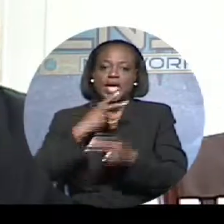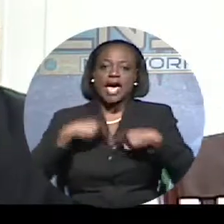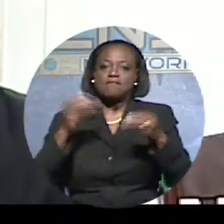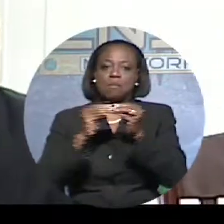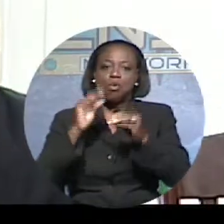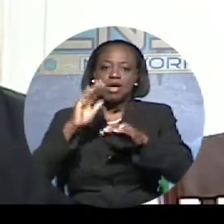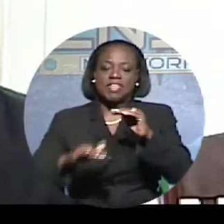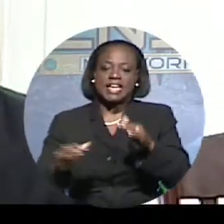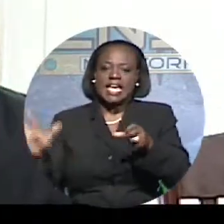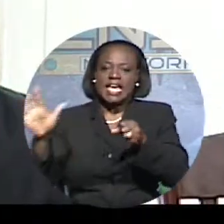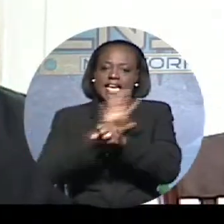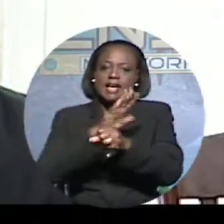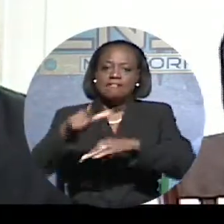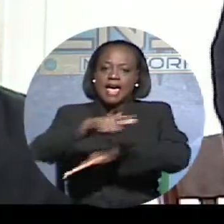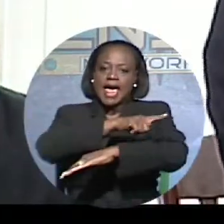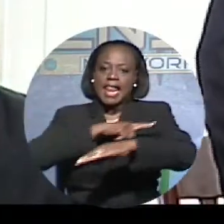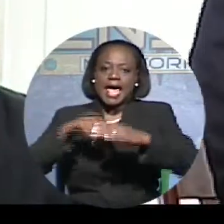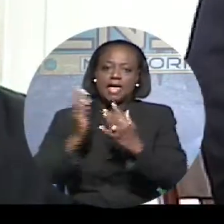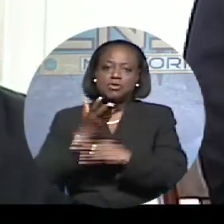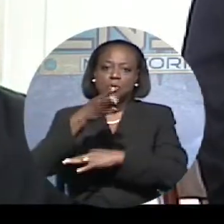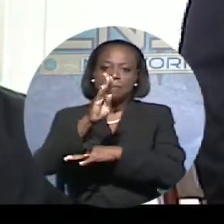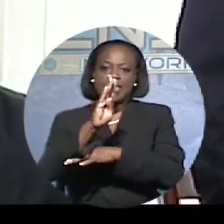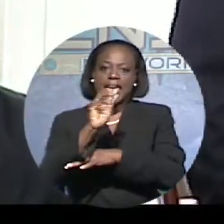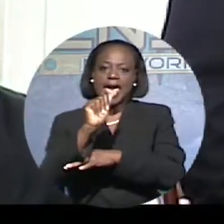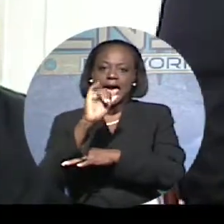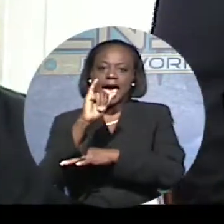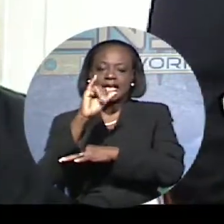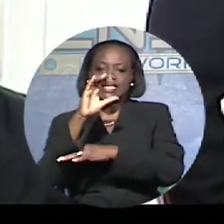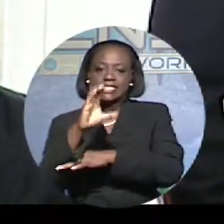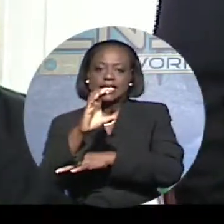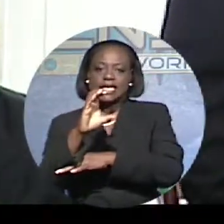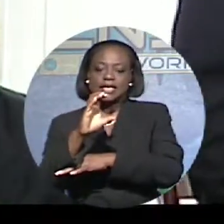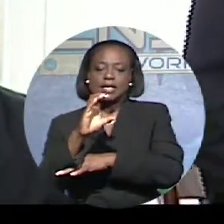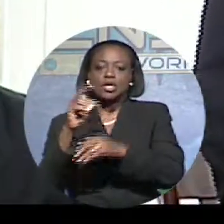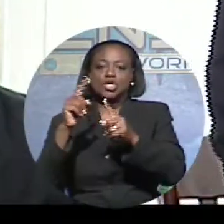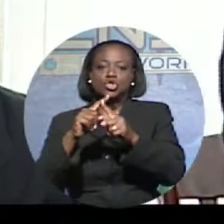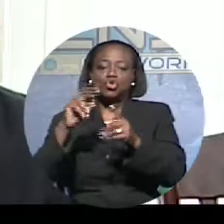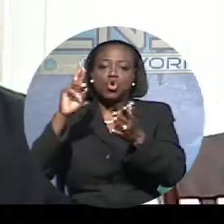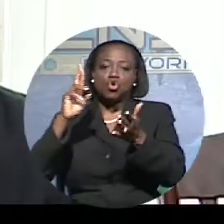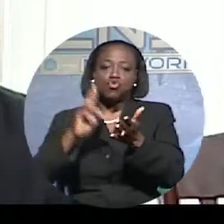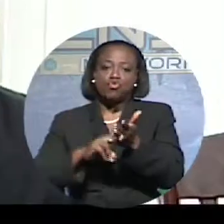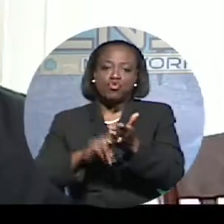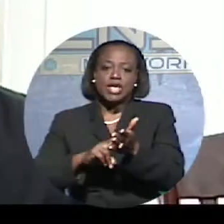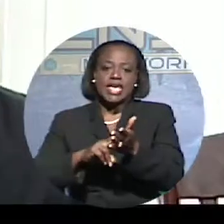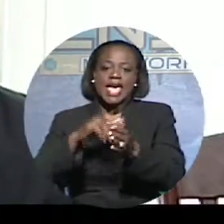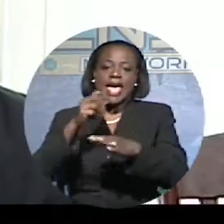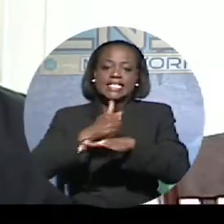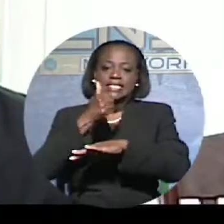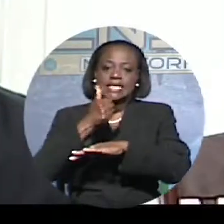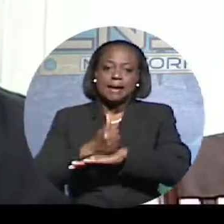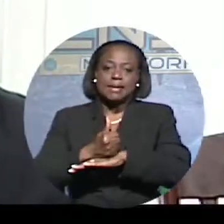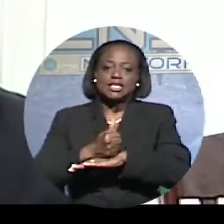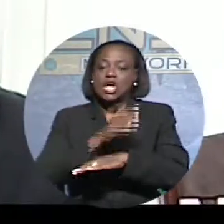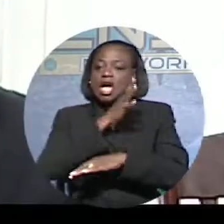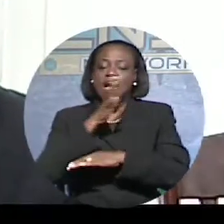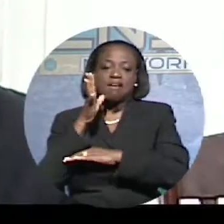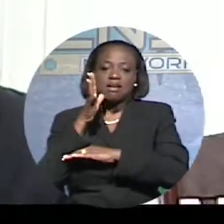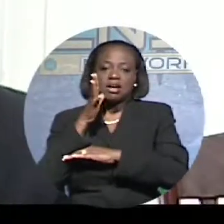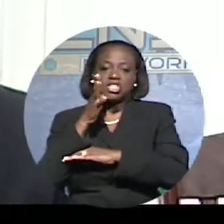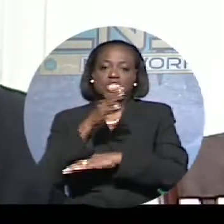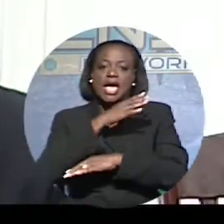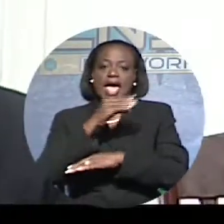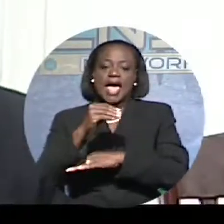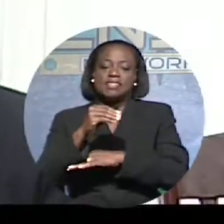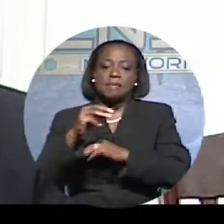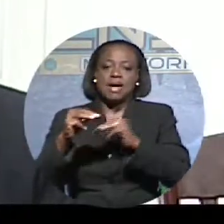enough land through BAIC to facilitate growth and to re-establish the agriculture and manufacturing sector we once